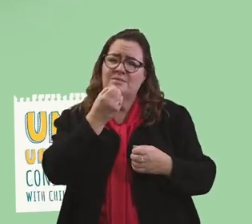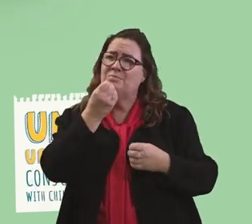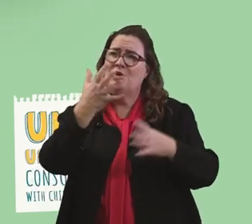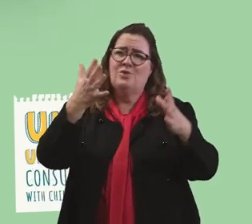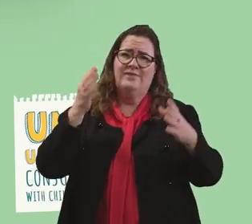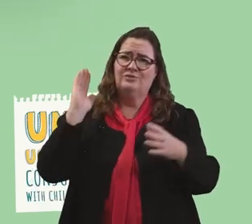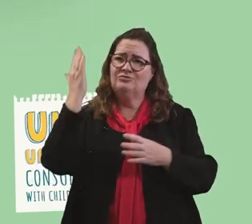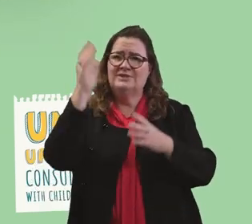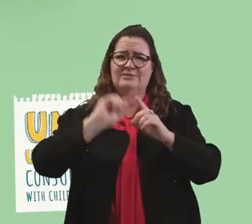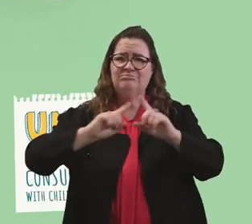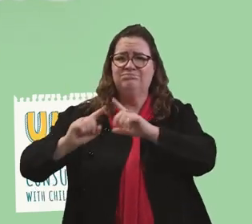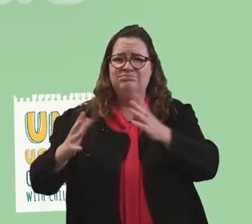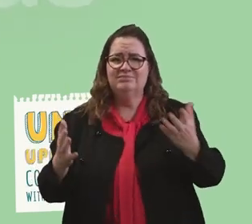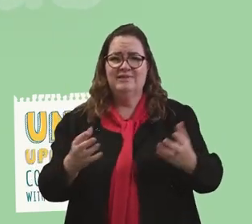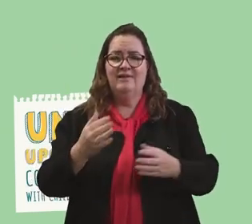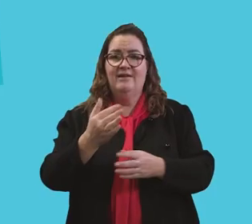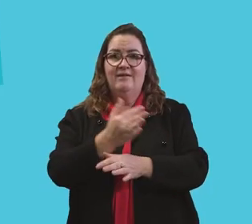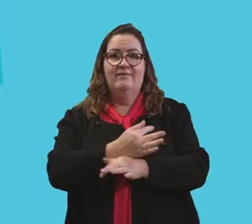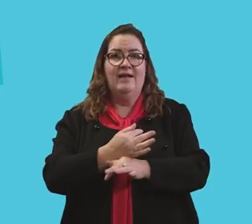Family and friends.